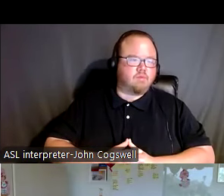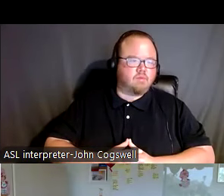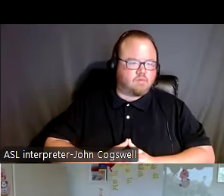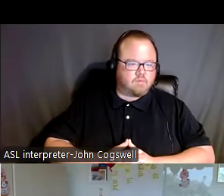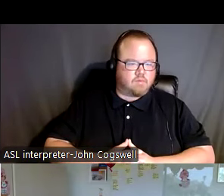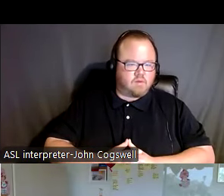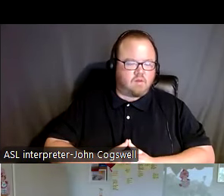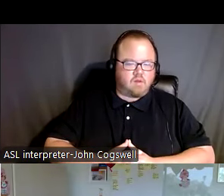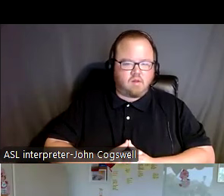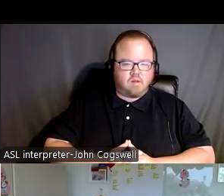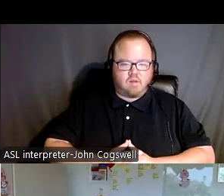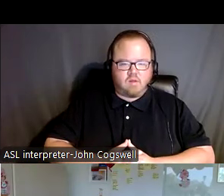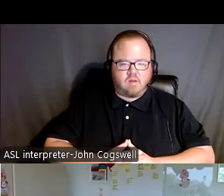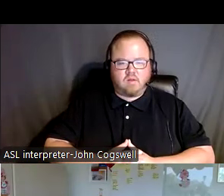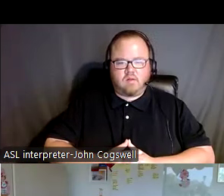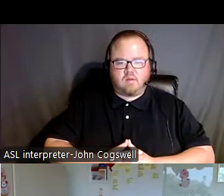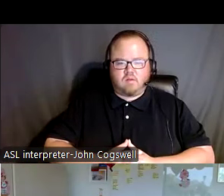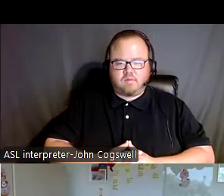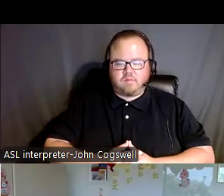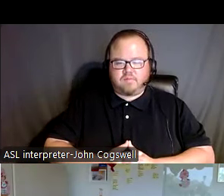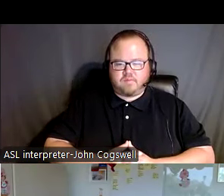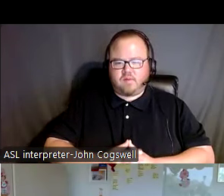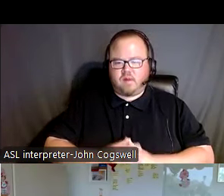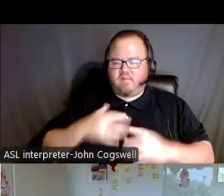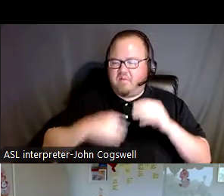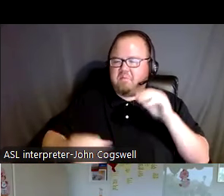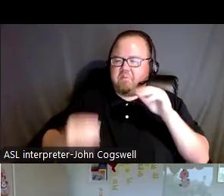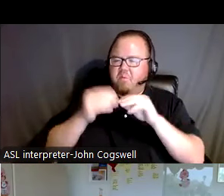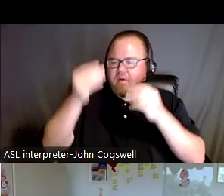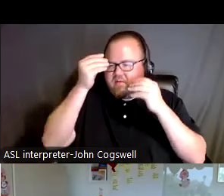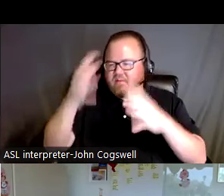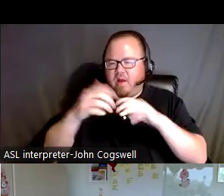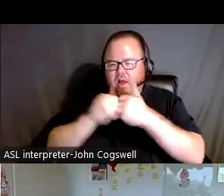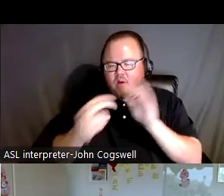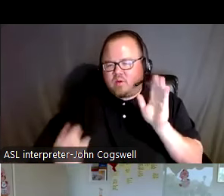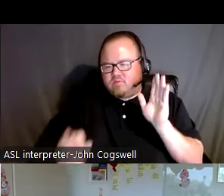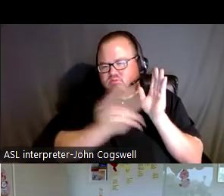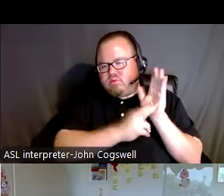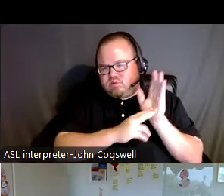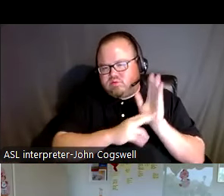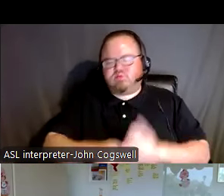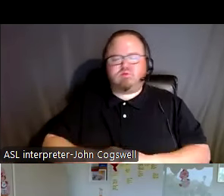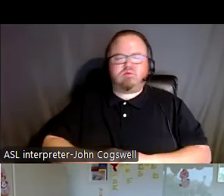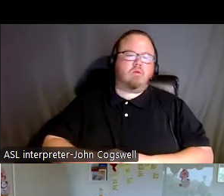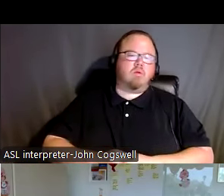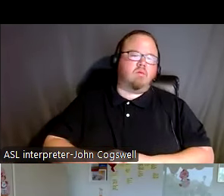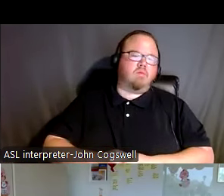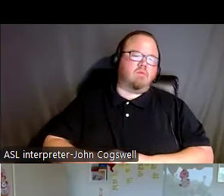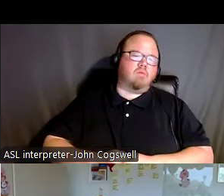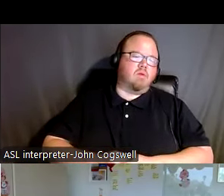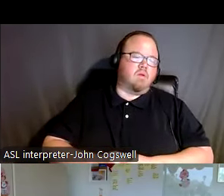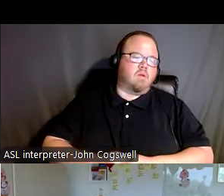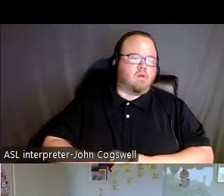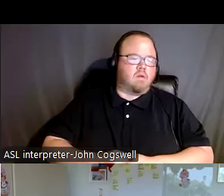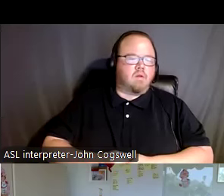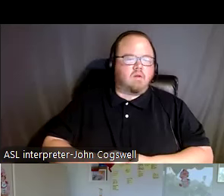And we can give you more information on how to sign up and any type